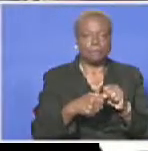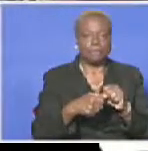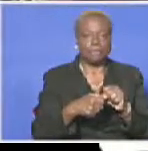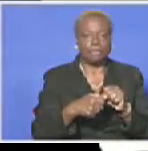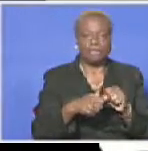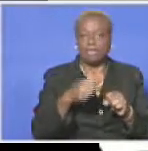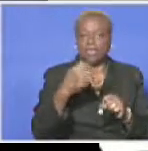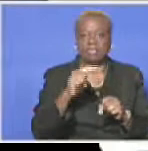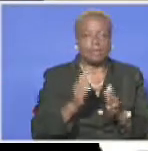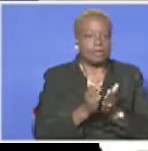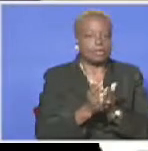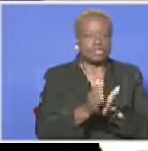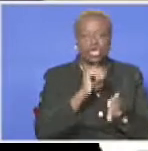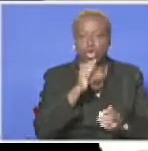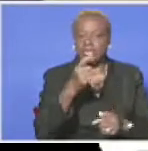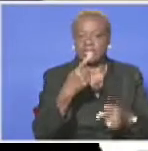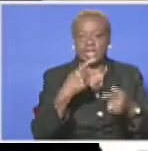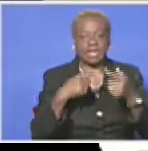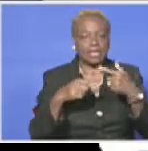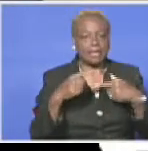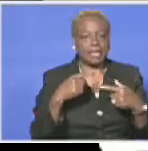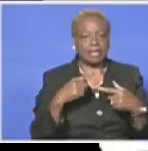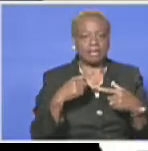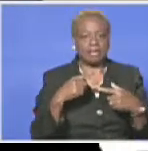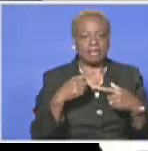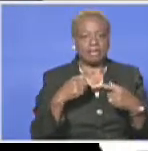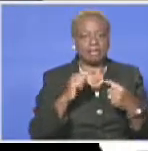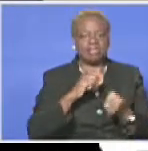they're not coming translates into